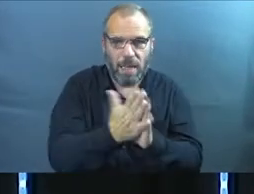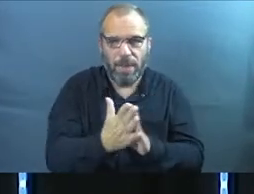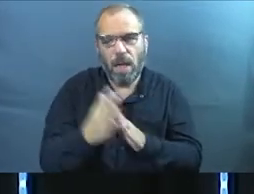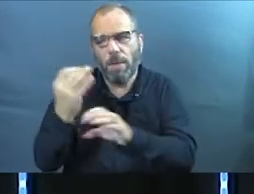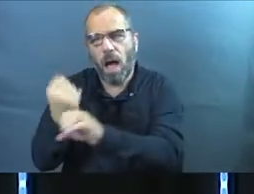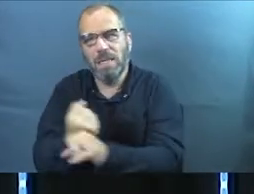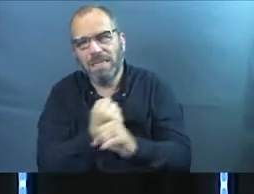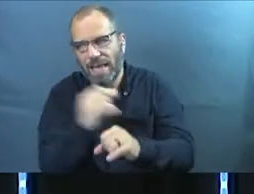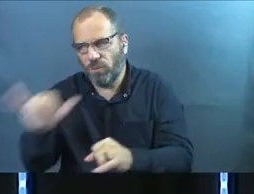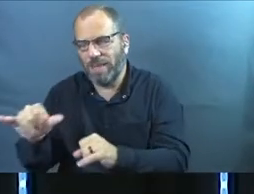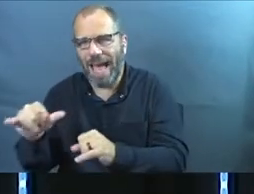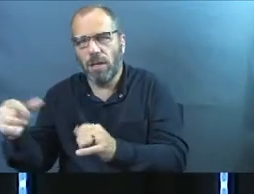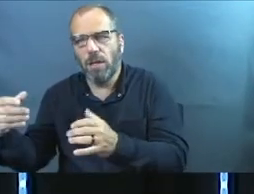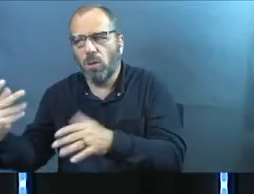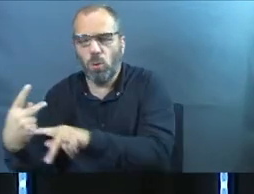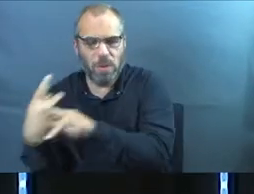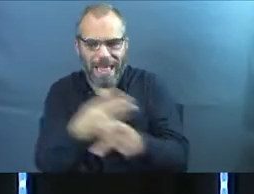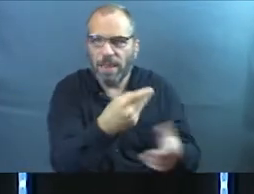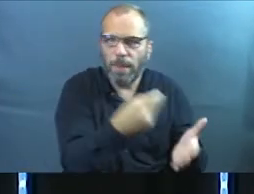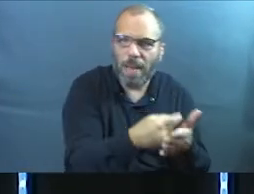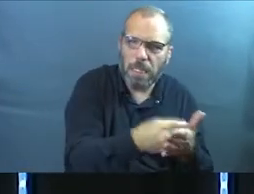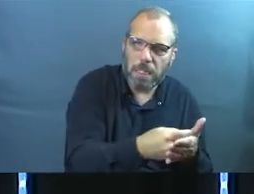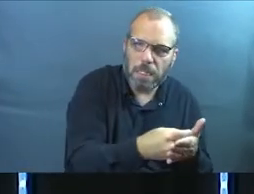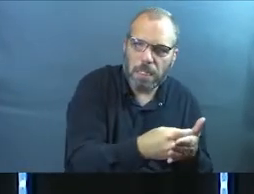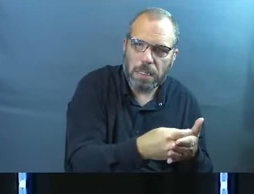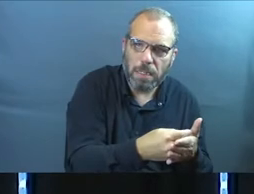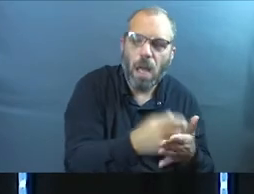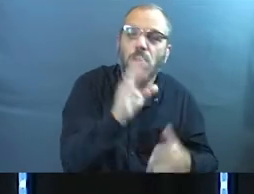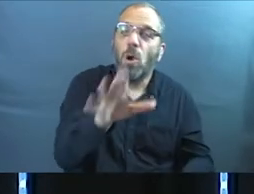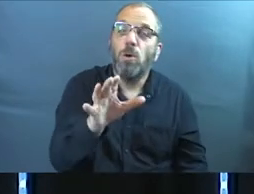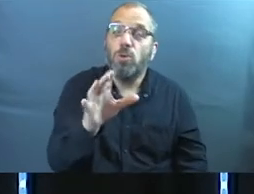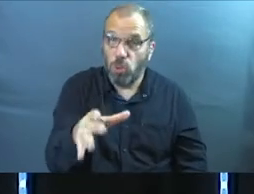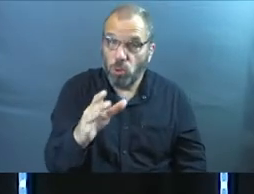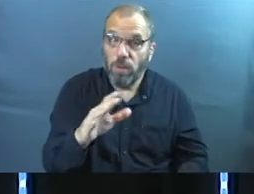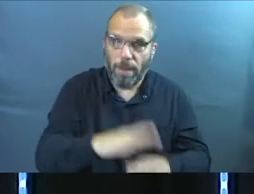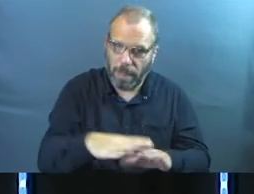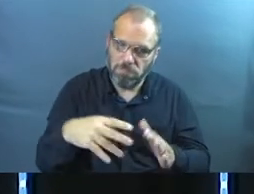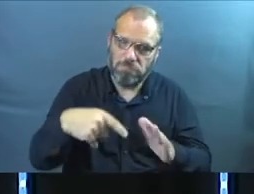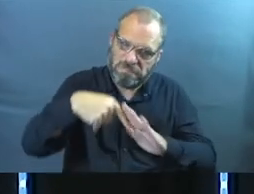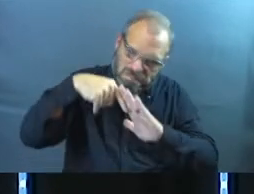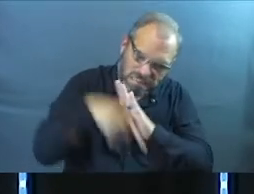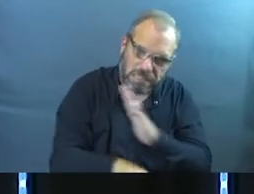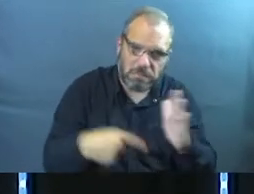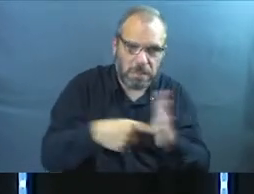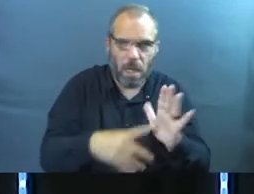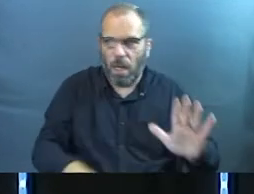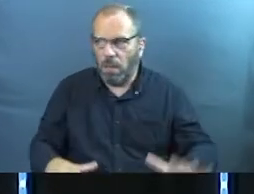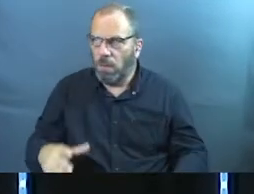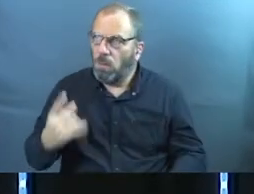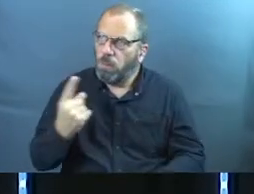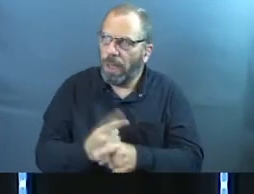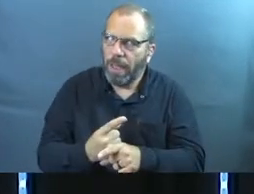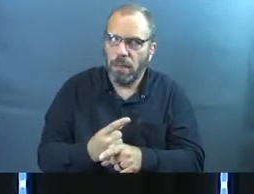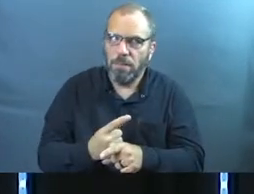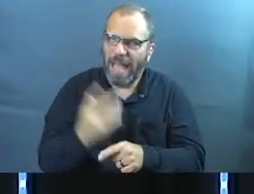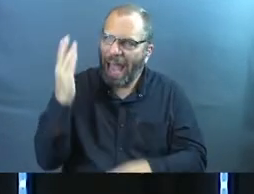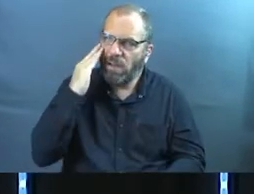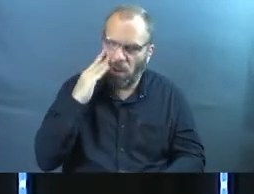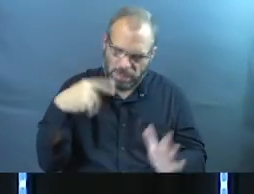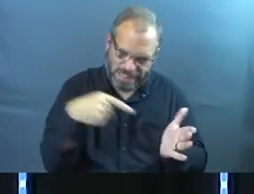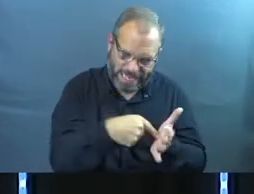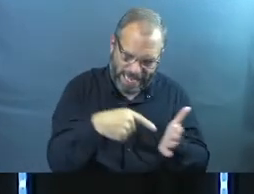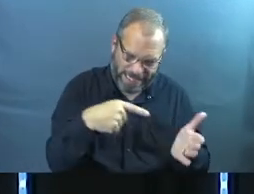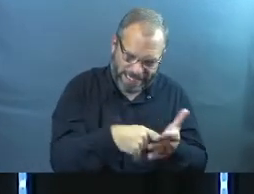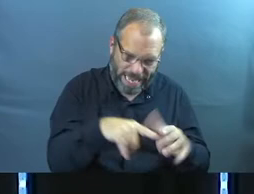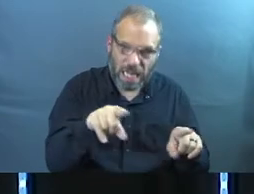a slave to the person who lent the money to them. And some of you guys have been in deep debt before. You're like, yeah, actually, that sounds really familiar.